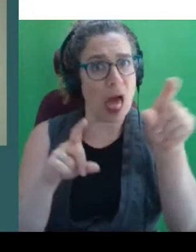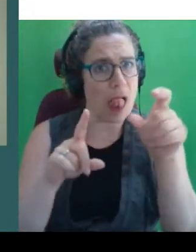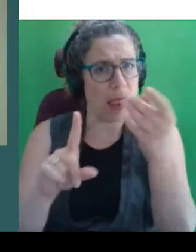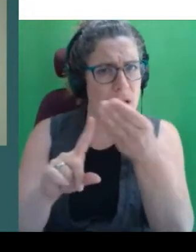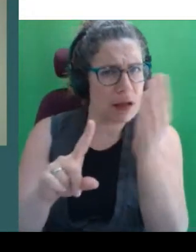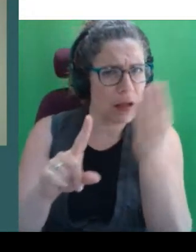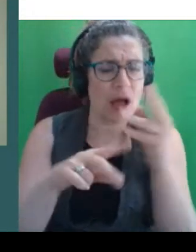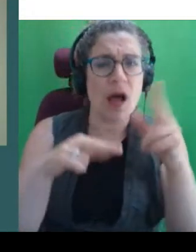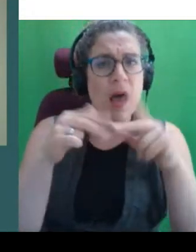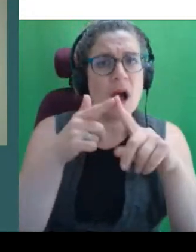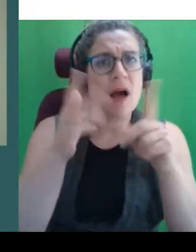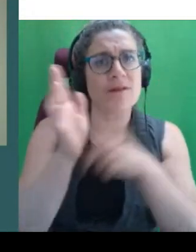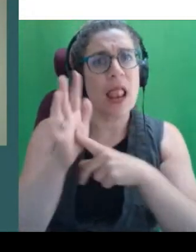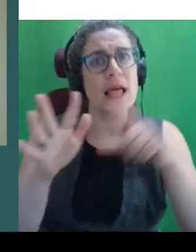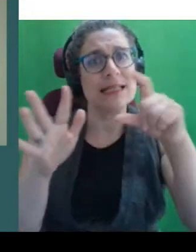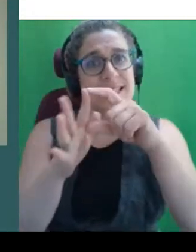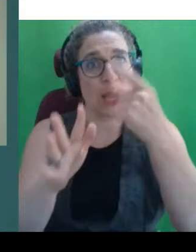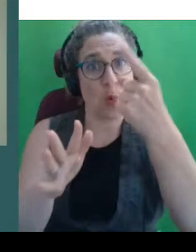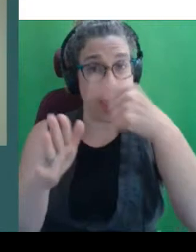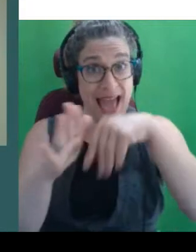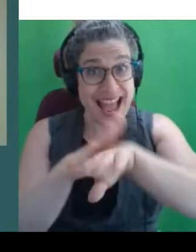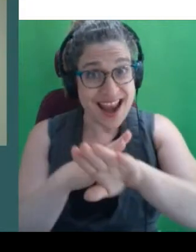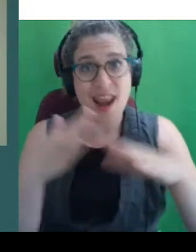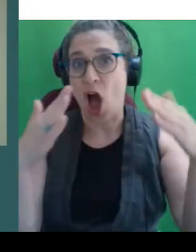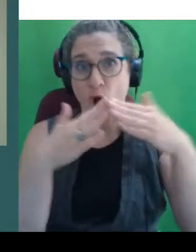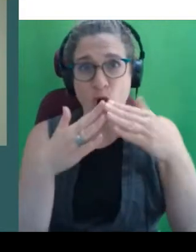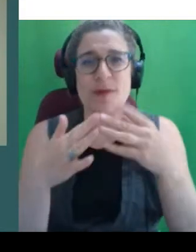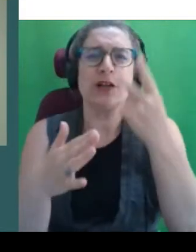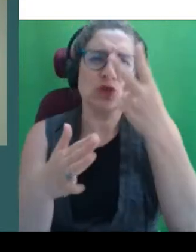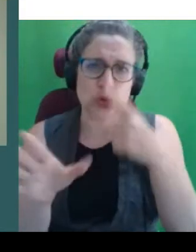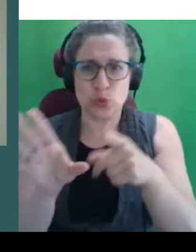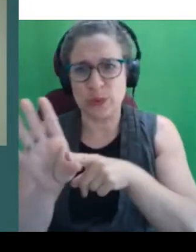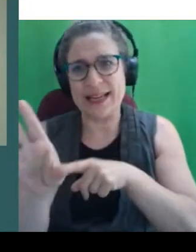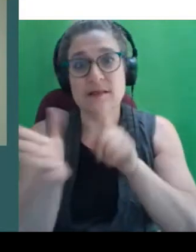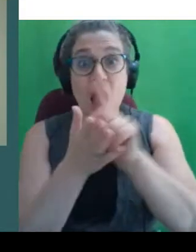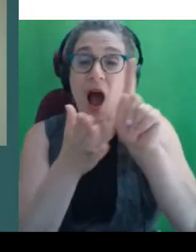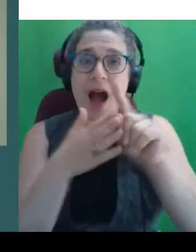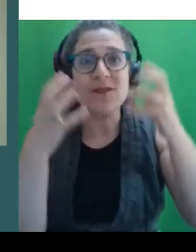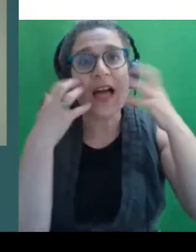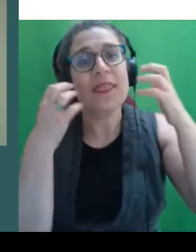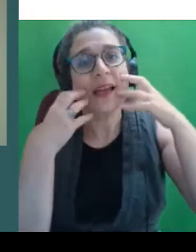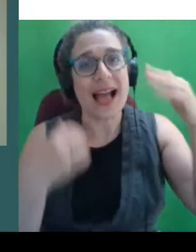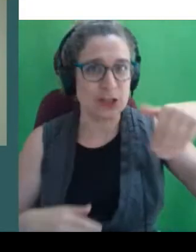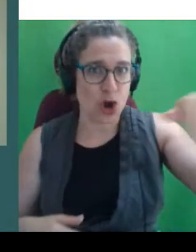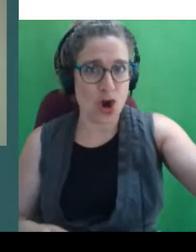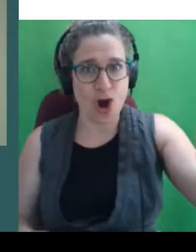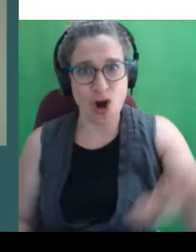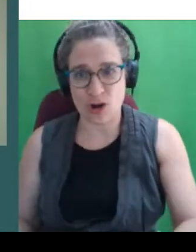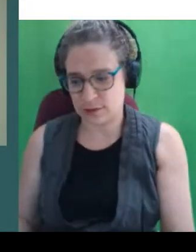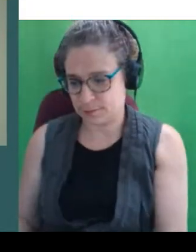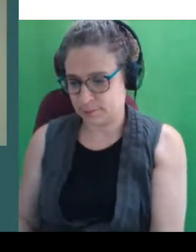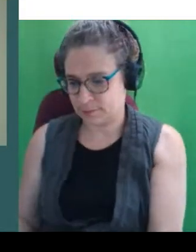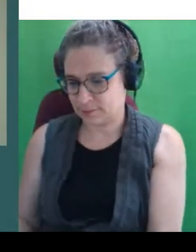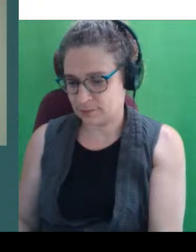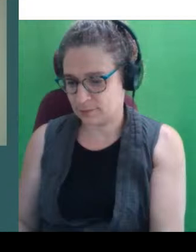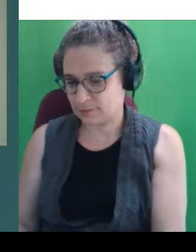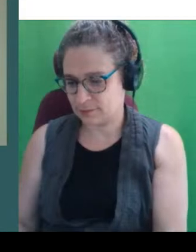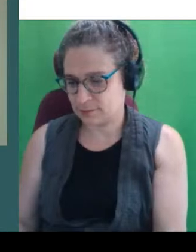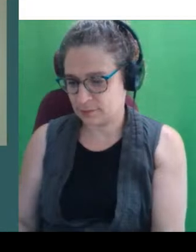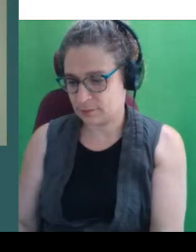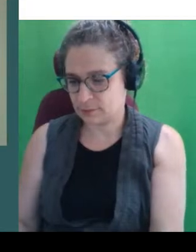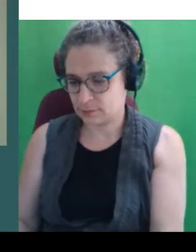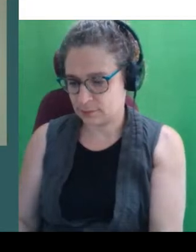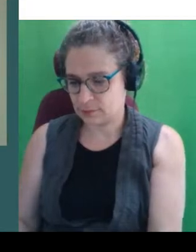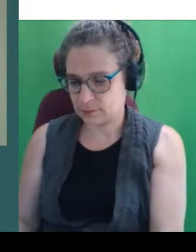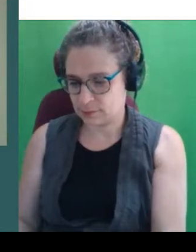FeLD1 in people's houses 2 years after the cat had vacated. And obviously, if you're going to